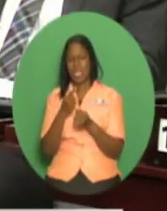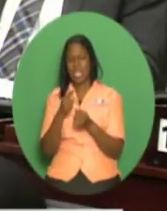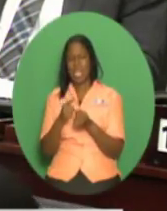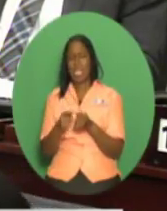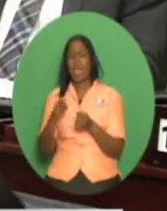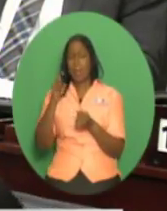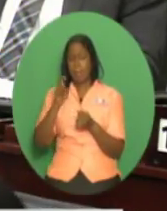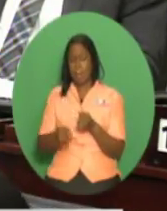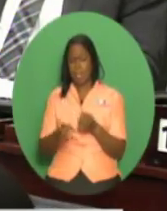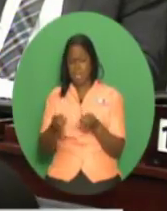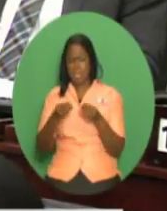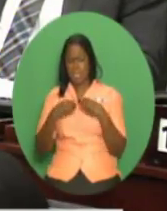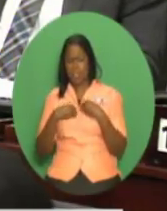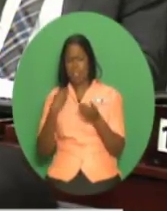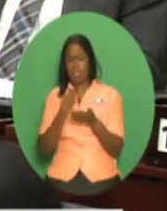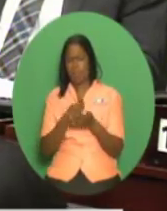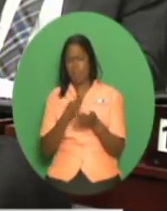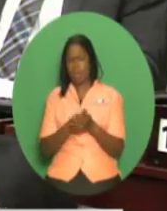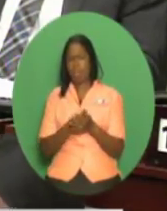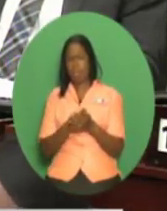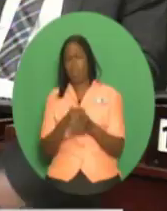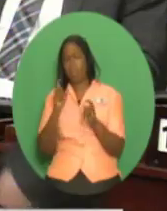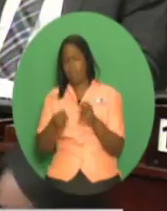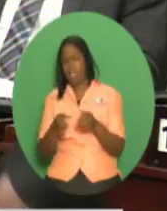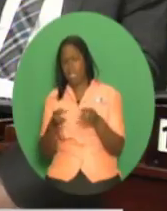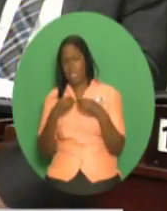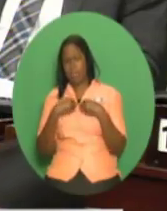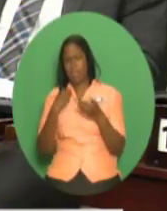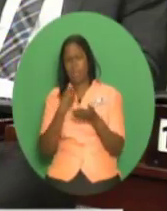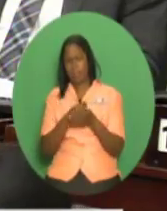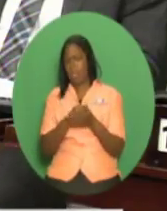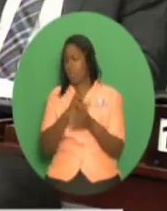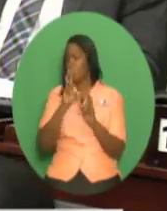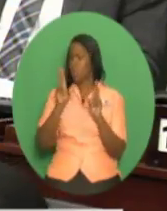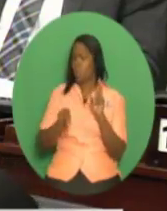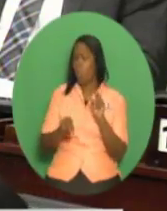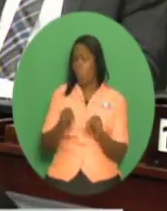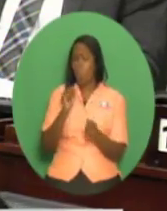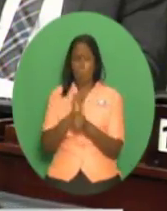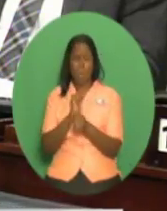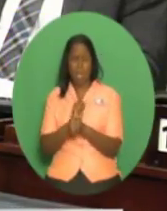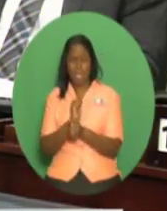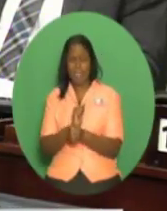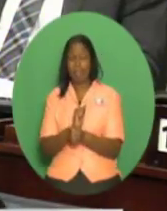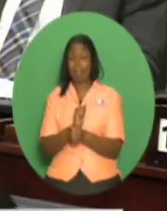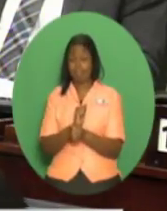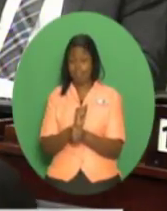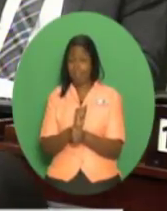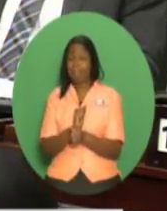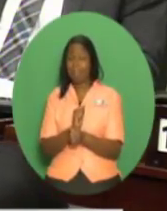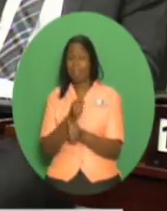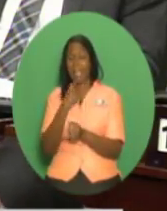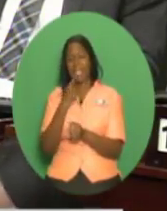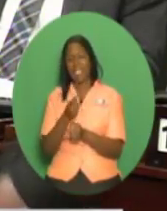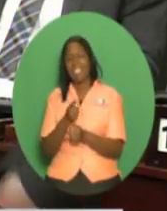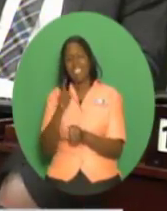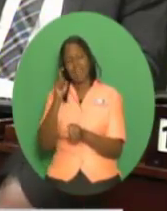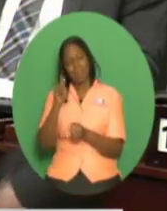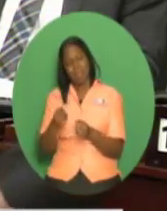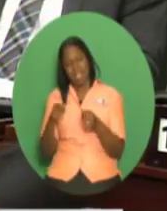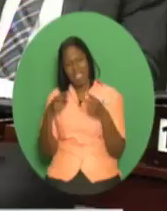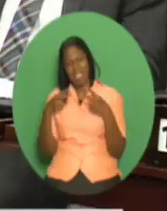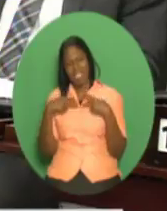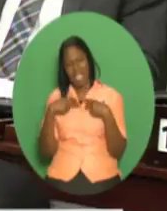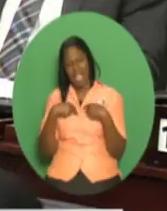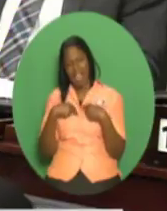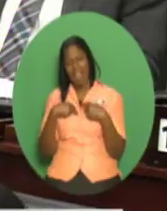the contractors. I have spoken to the Minister of National Security, who has given me the assurance